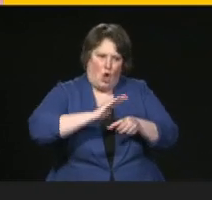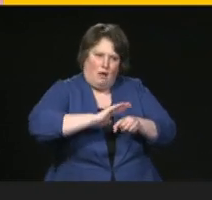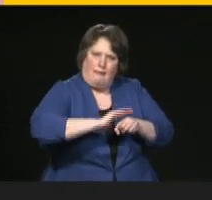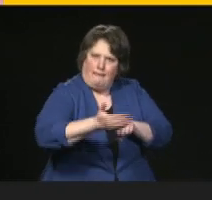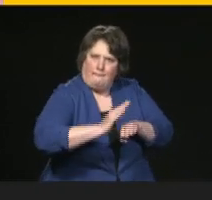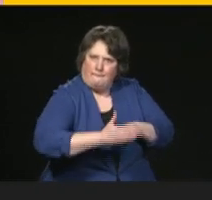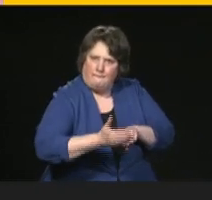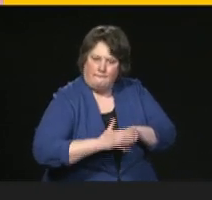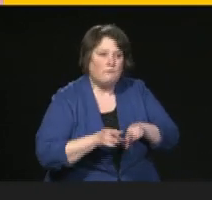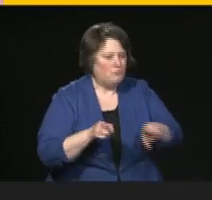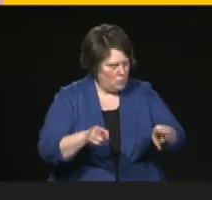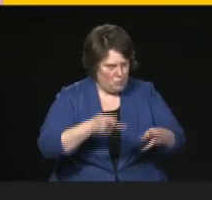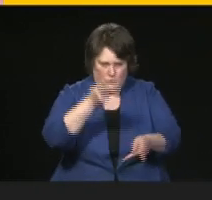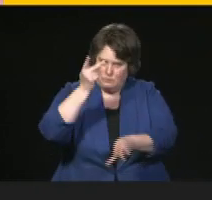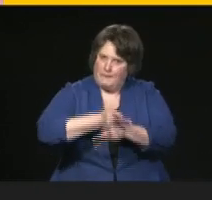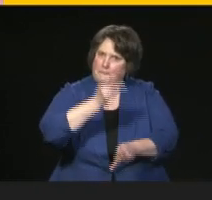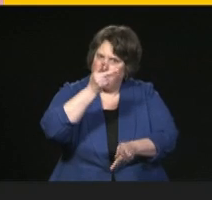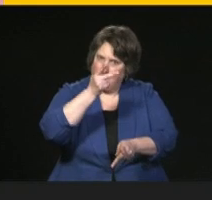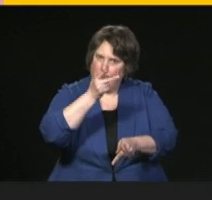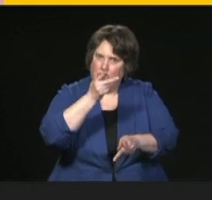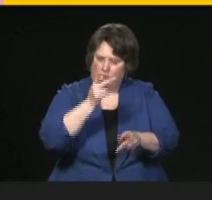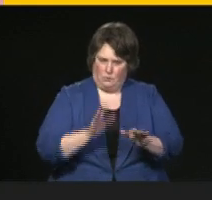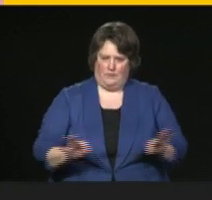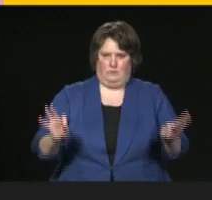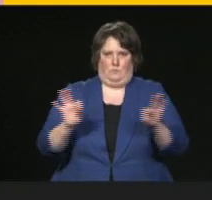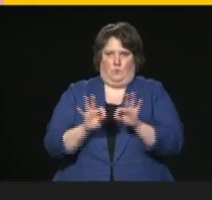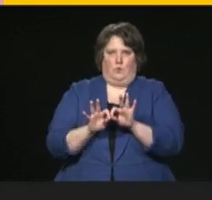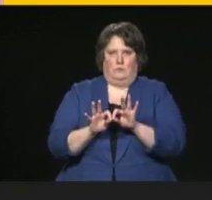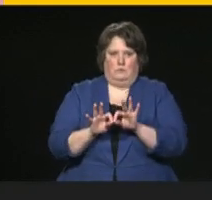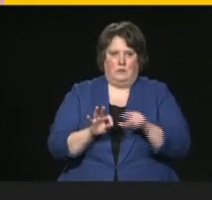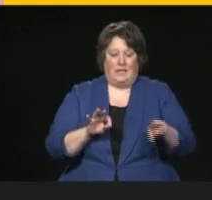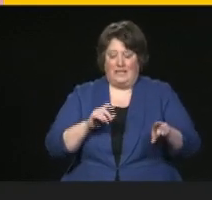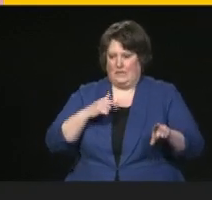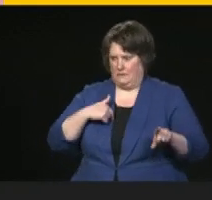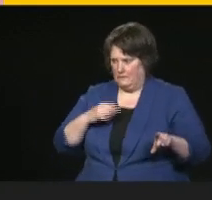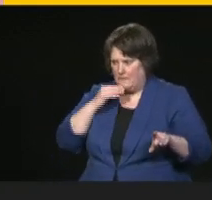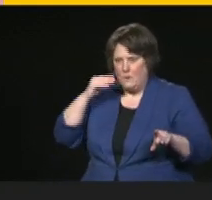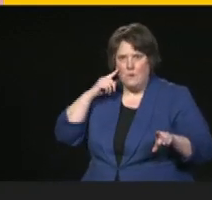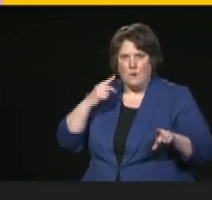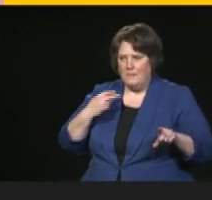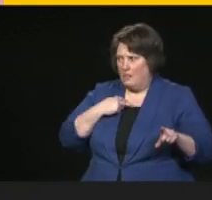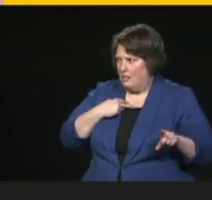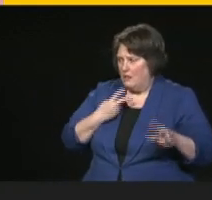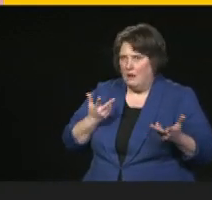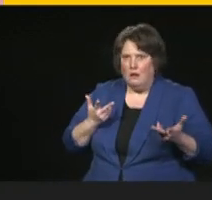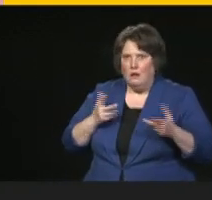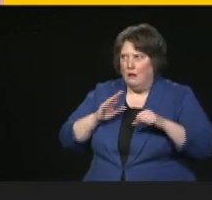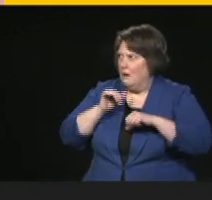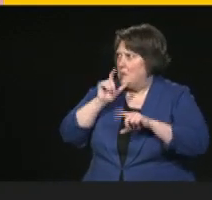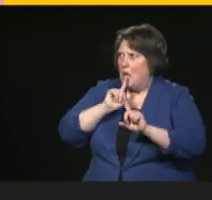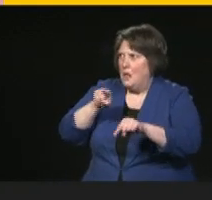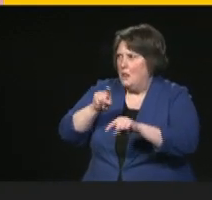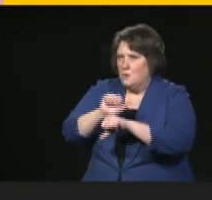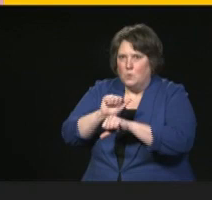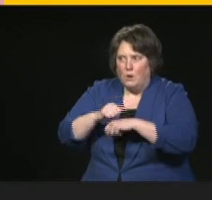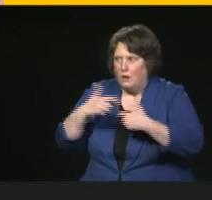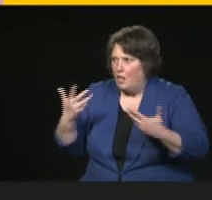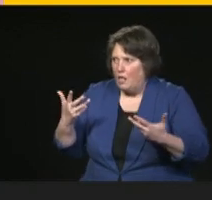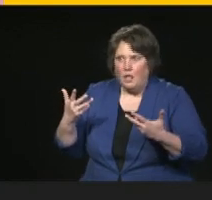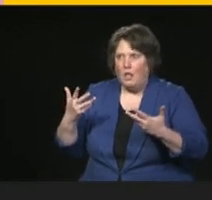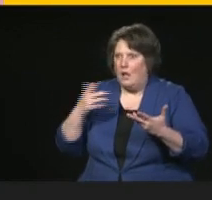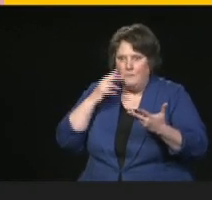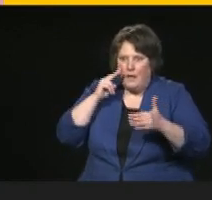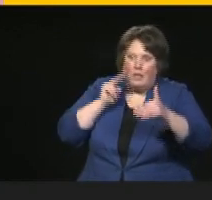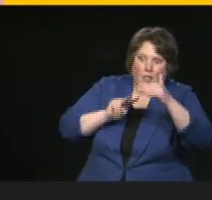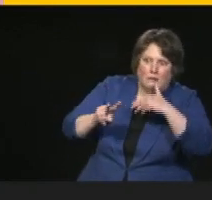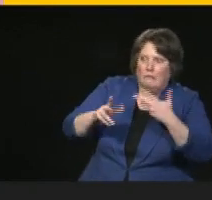know that you have a job right now, even if the conditions of physical distancing are making it hard